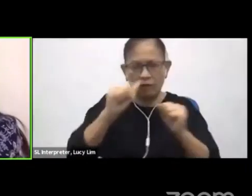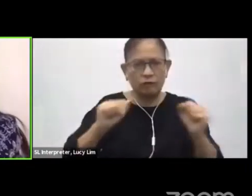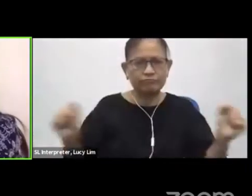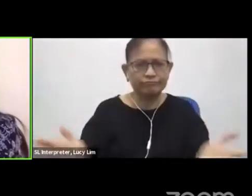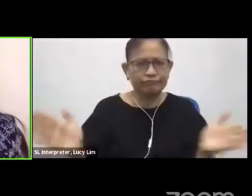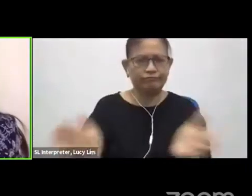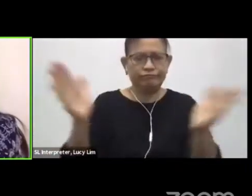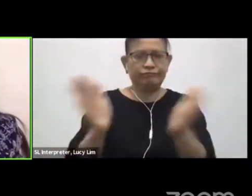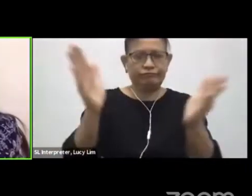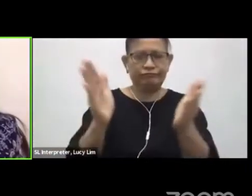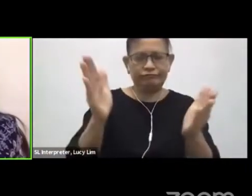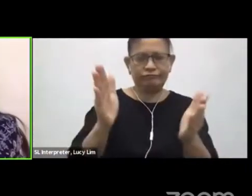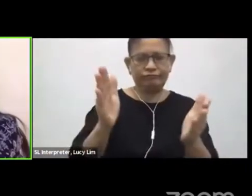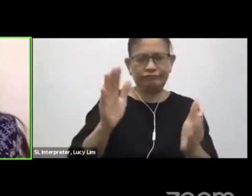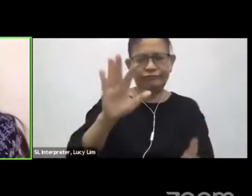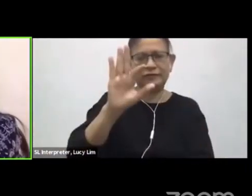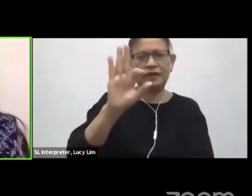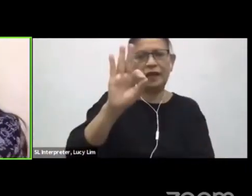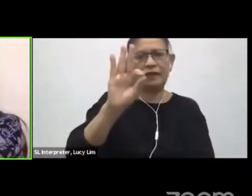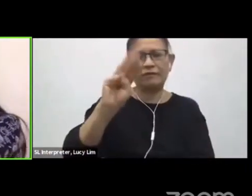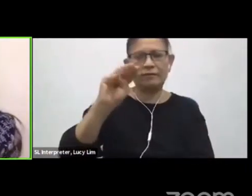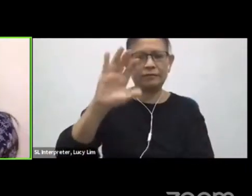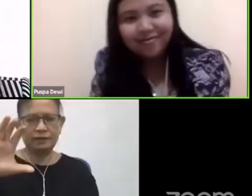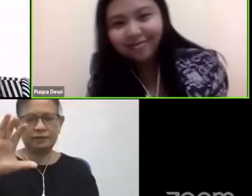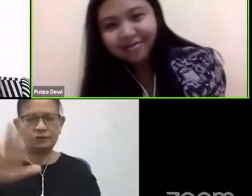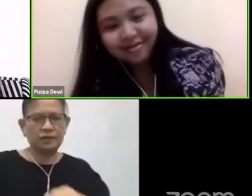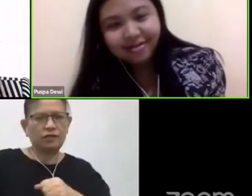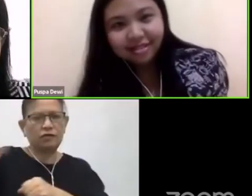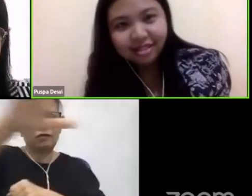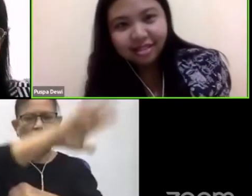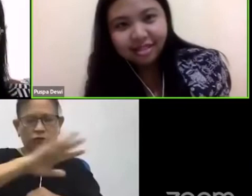Asia. Thank you.